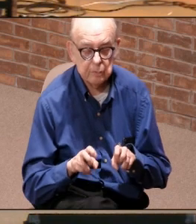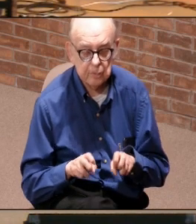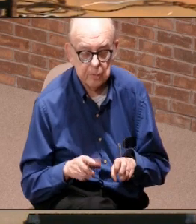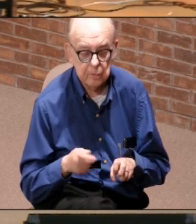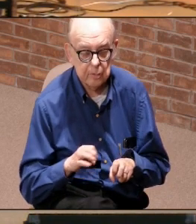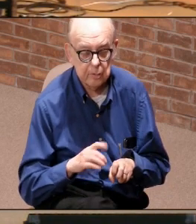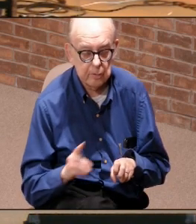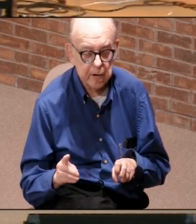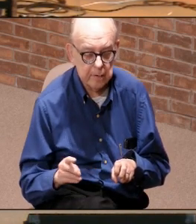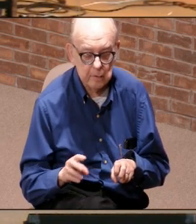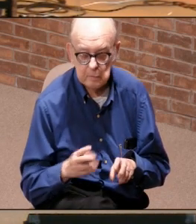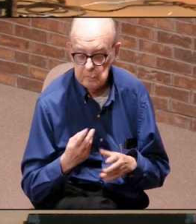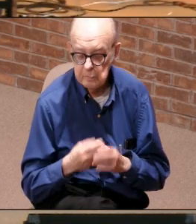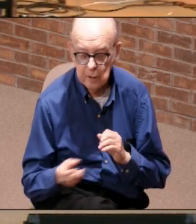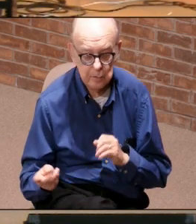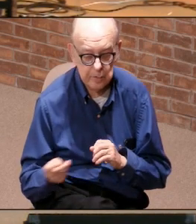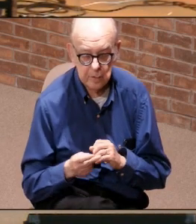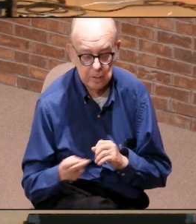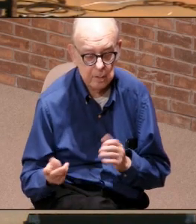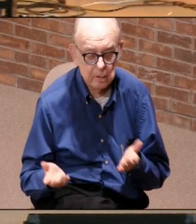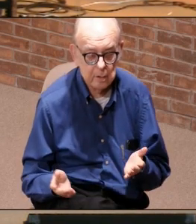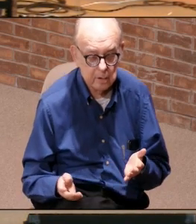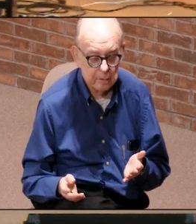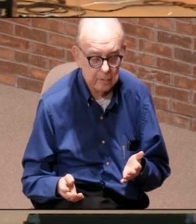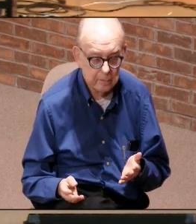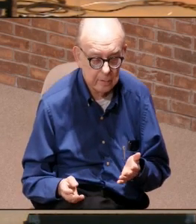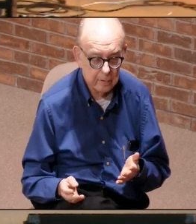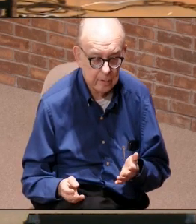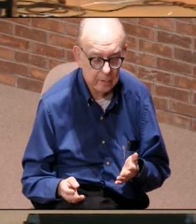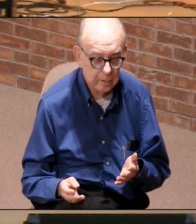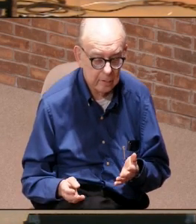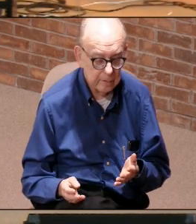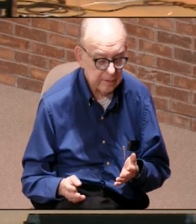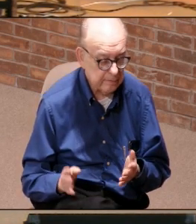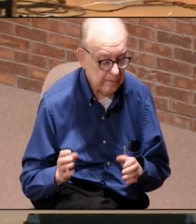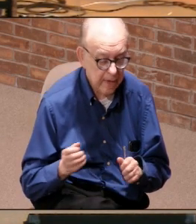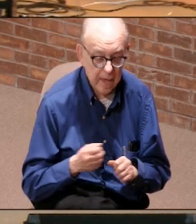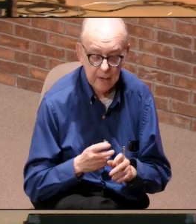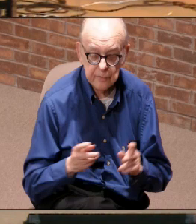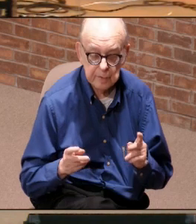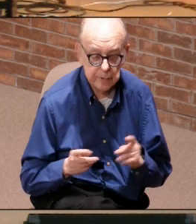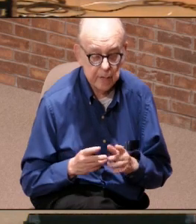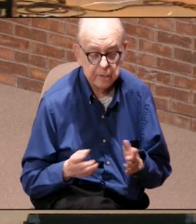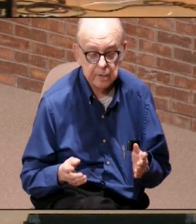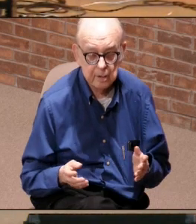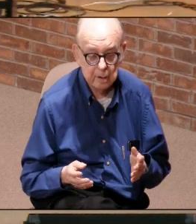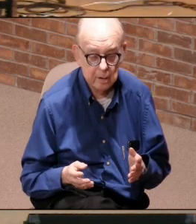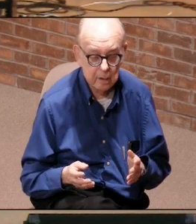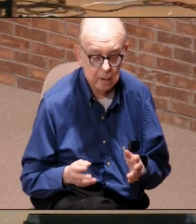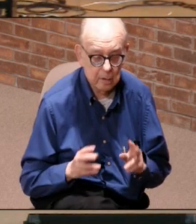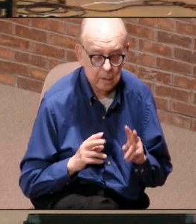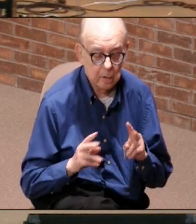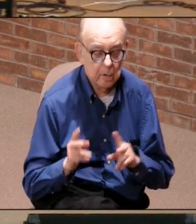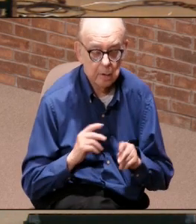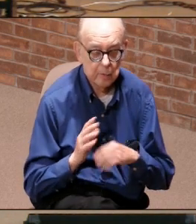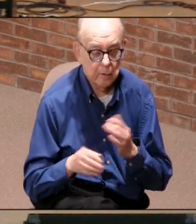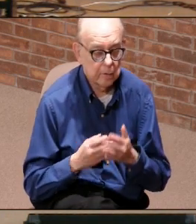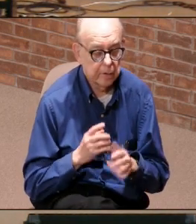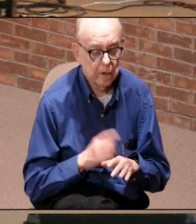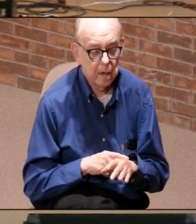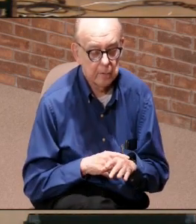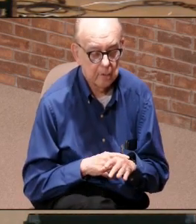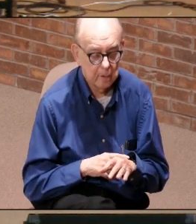Selfishness. It is. They're everywhere. I watch people all the